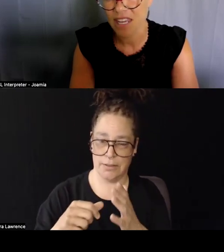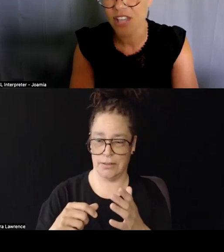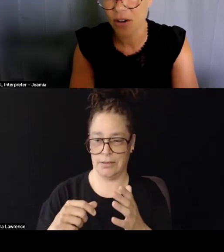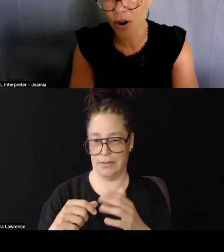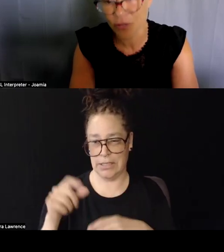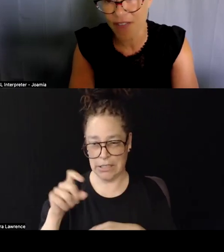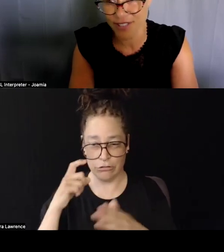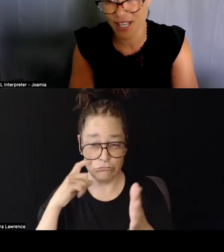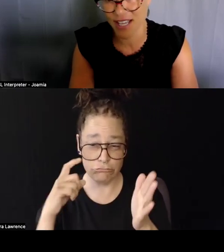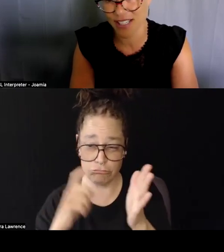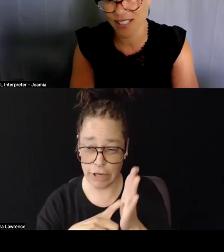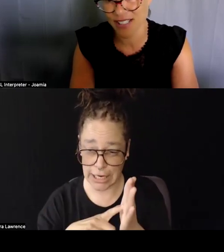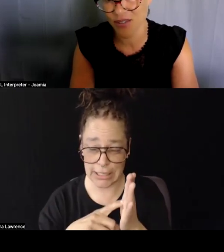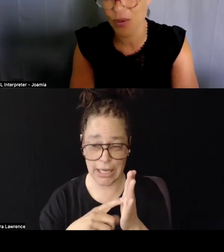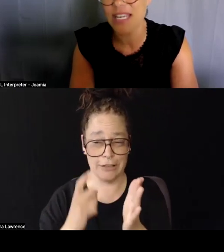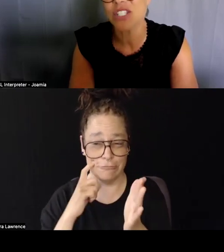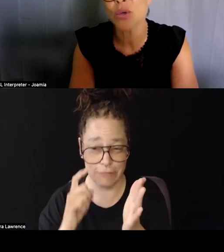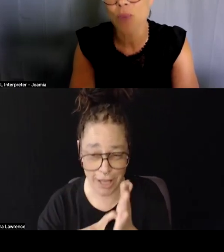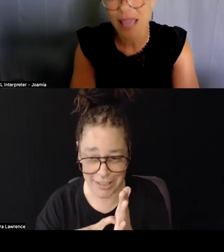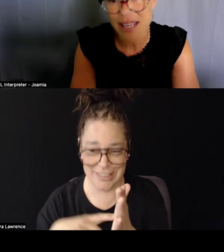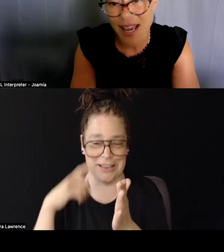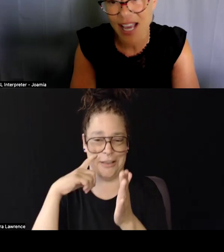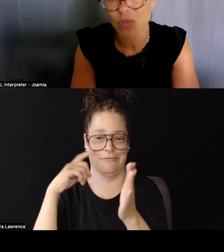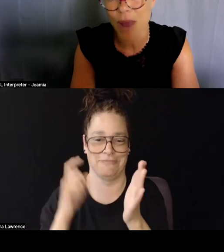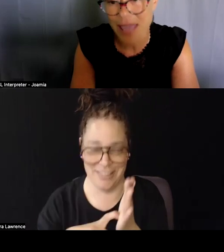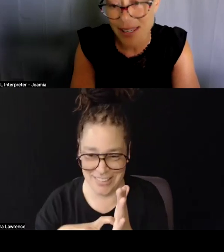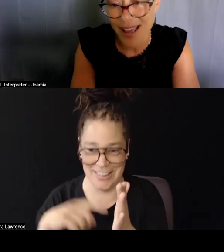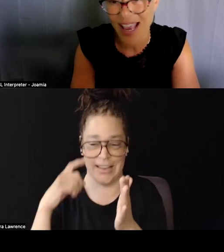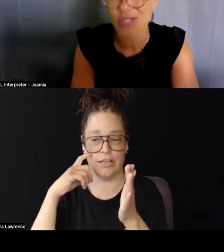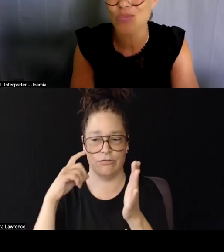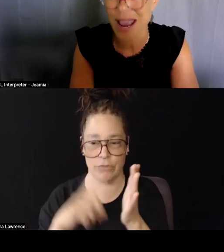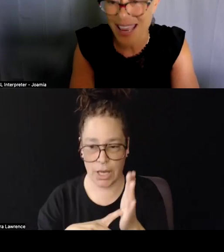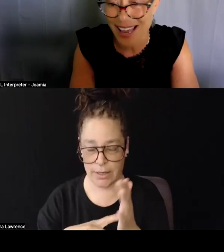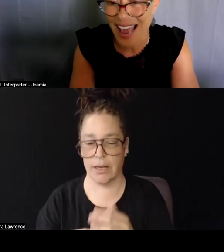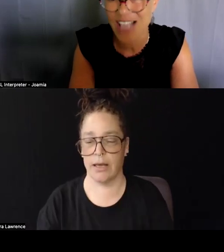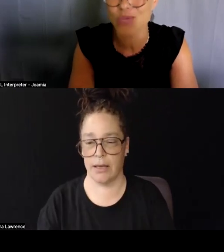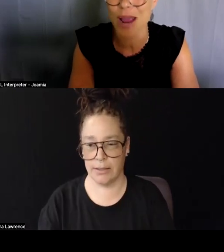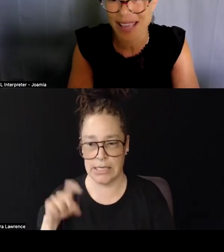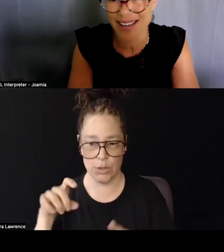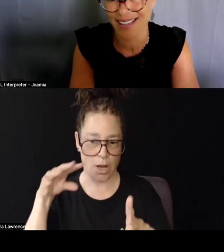I need to overemphasize this. We need to recognize.